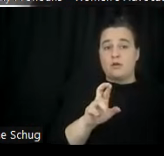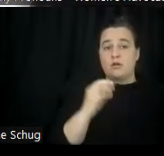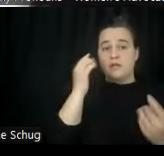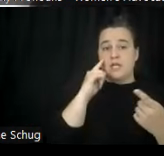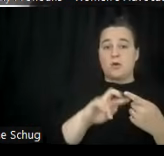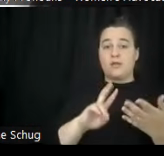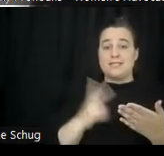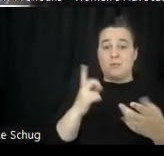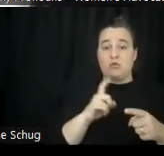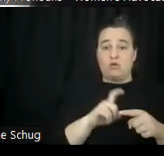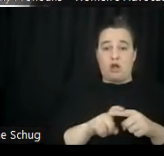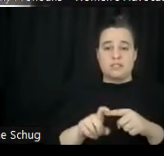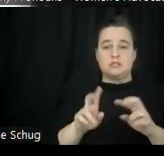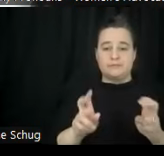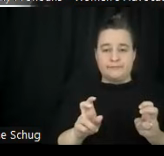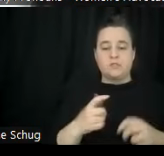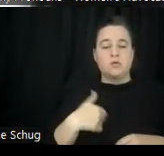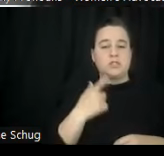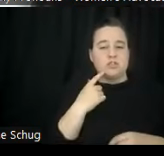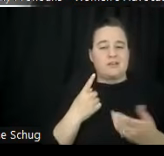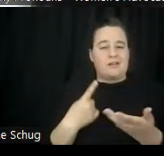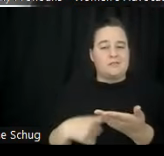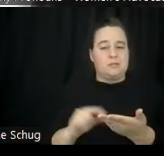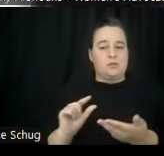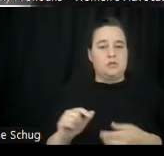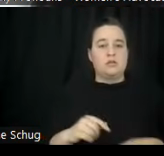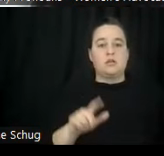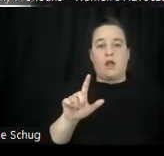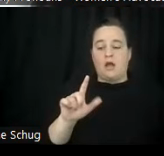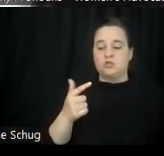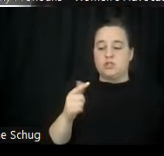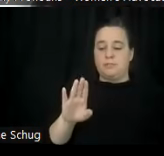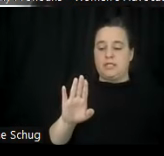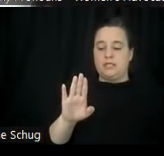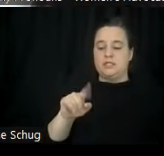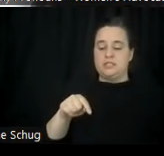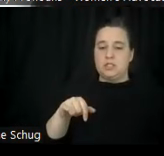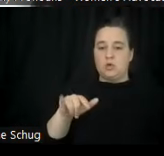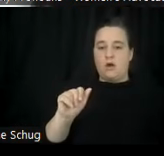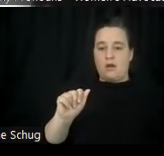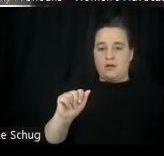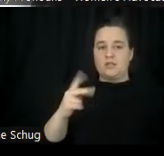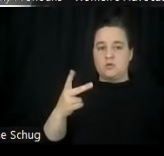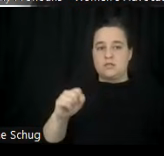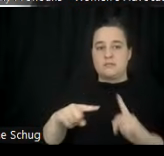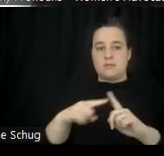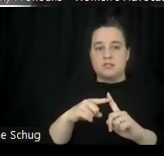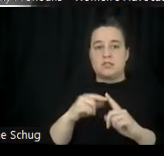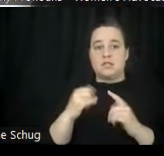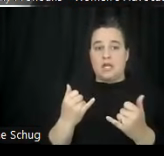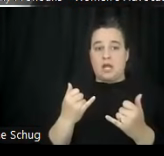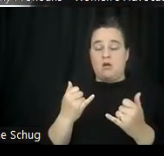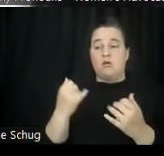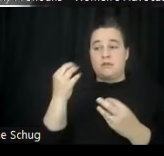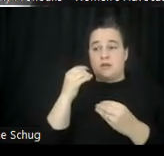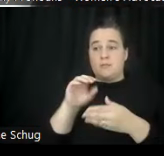closet, which we kind of just alluded to, where LGBTQIA2 survivors are not only having to face the repercussions